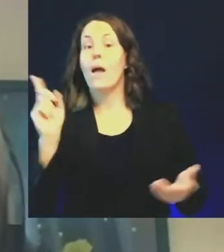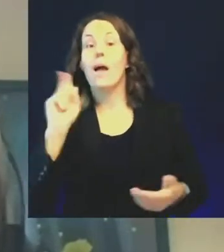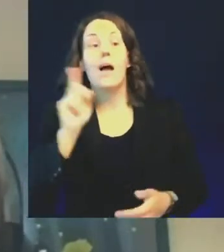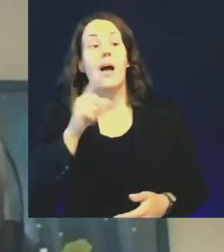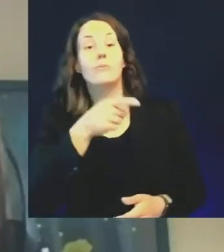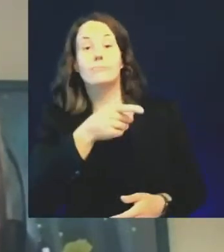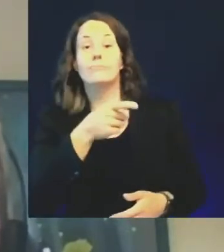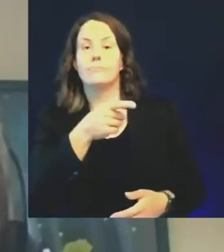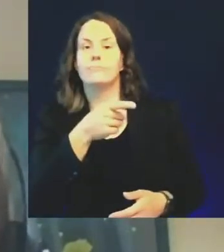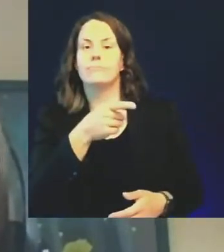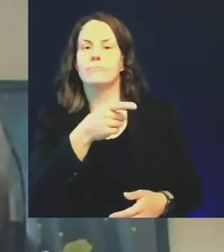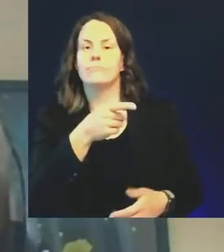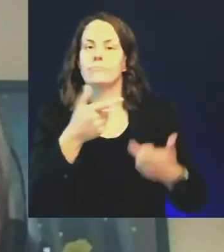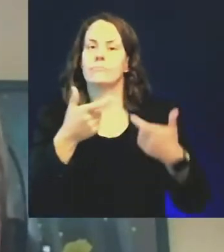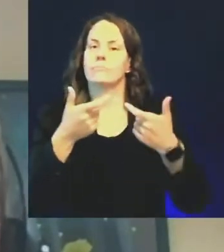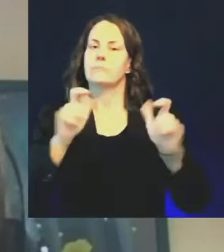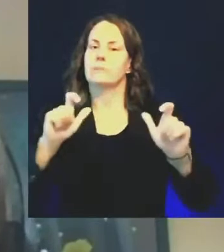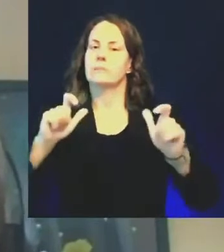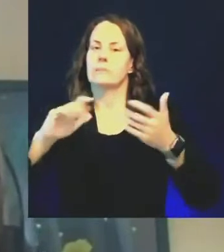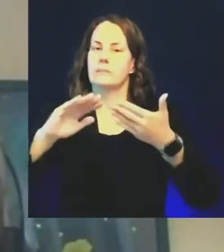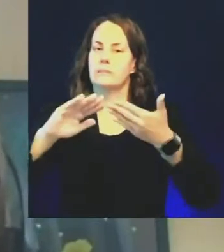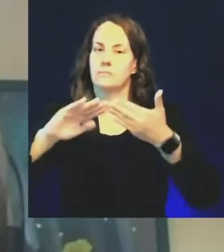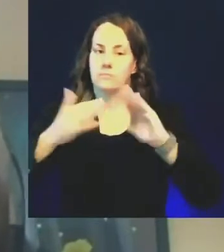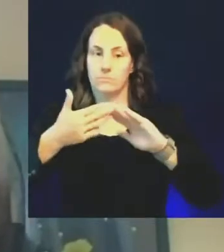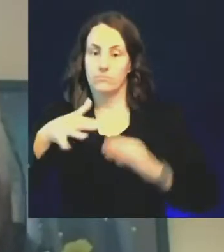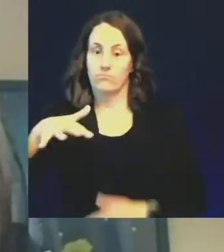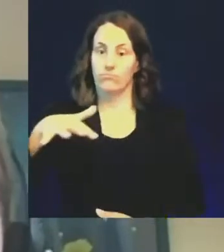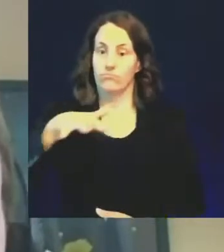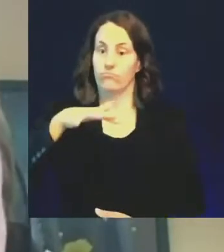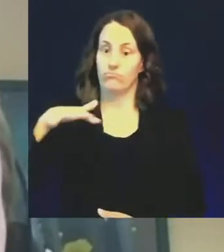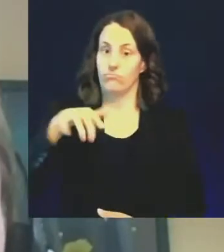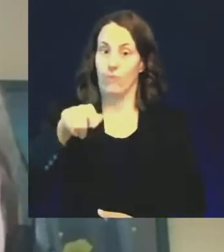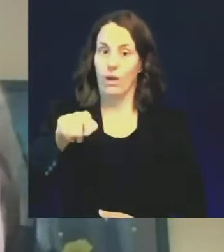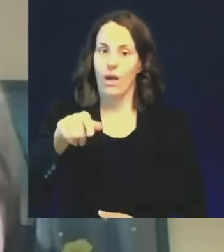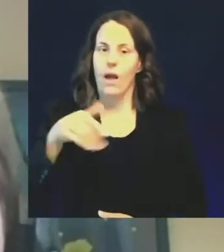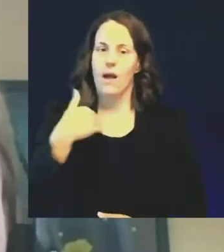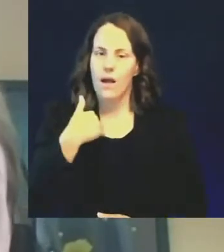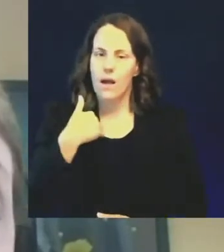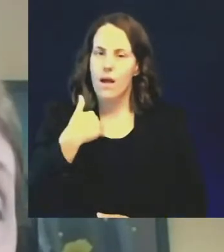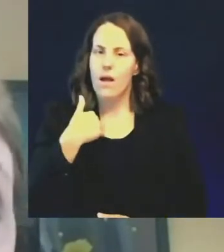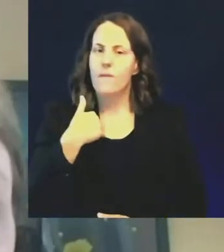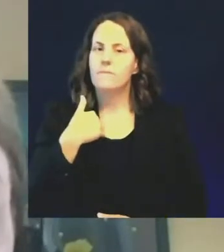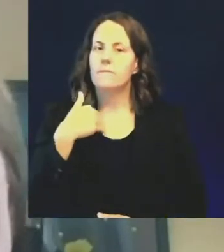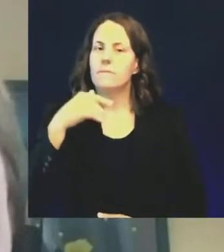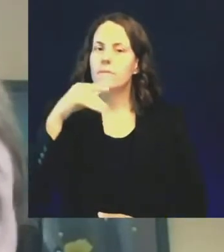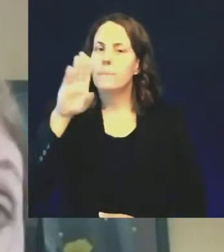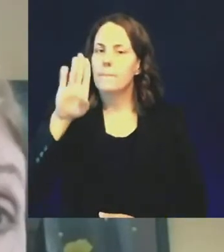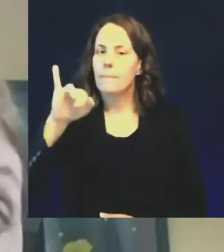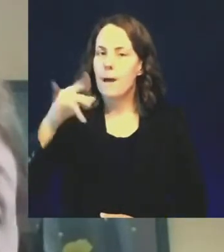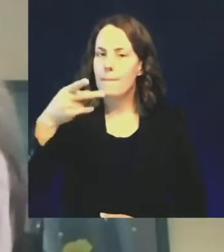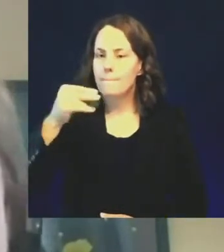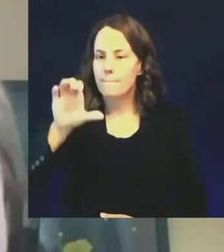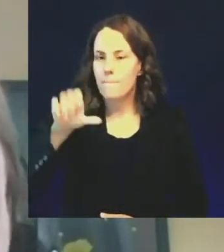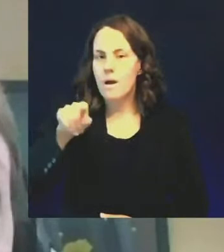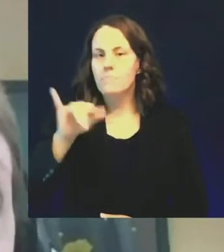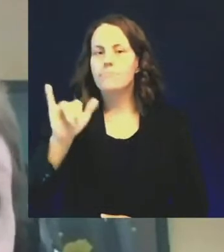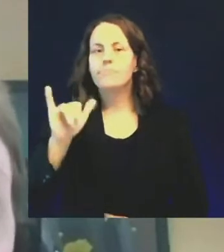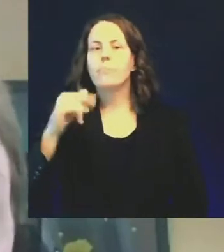live. And so in the city of Milwaukee, in Racine, in Kenosha, in